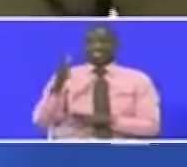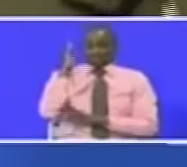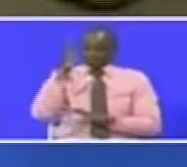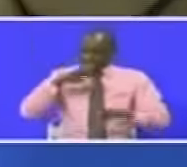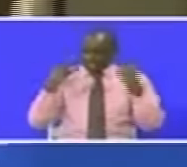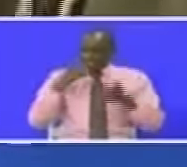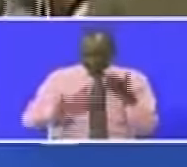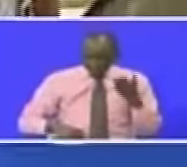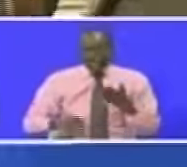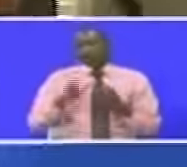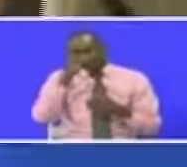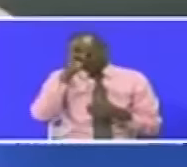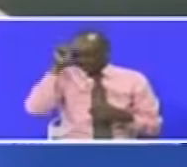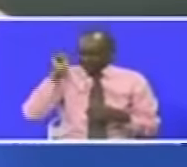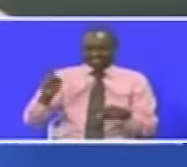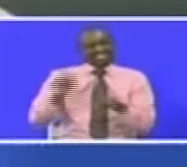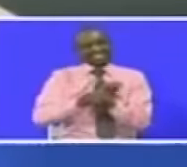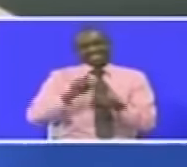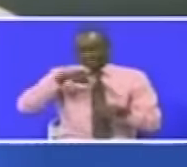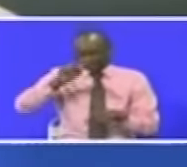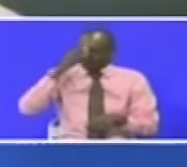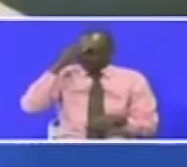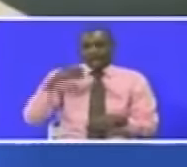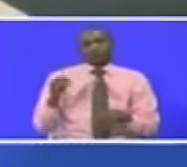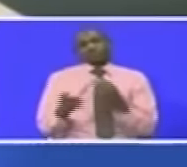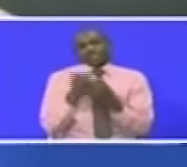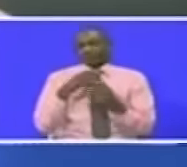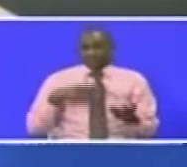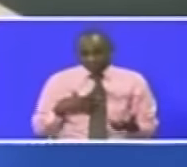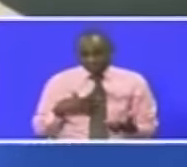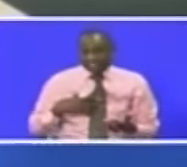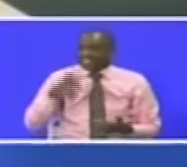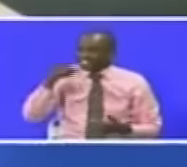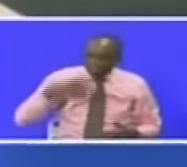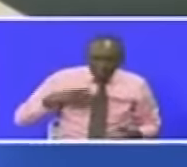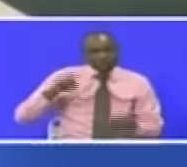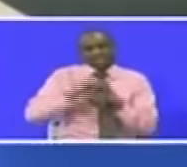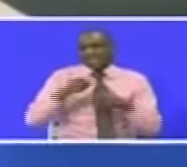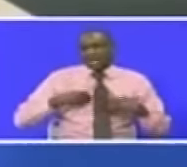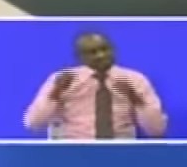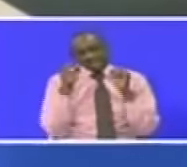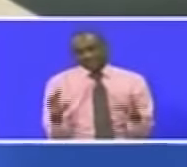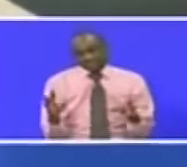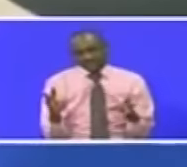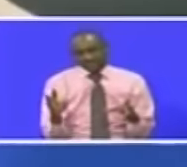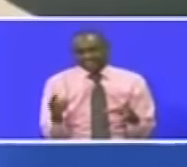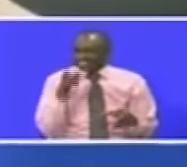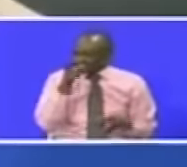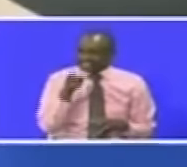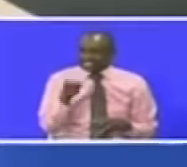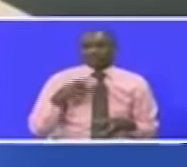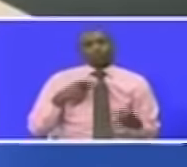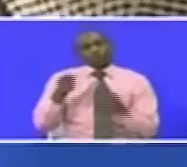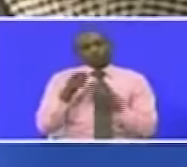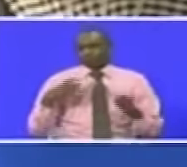police need extra lessons on how to handle crowds. We have not seen any rehearsal being conducted by the police in preparation for such